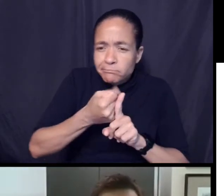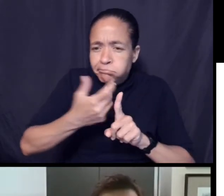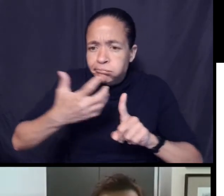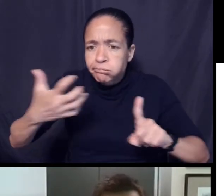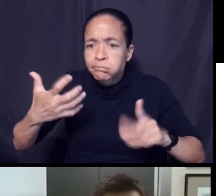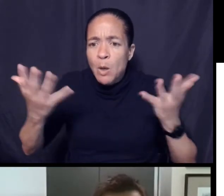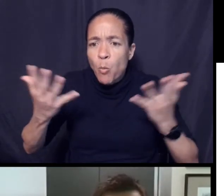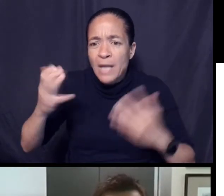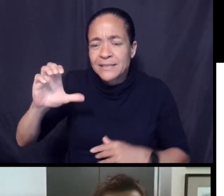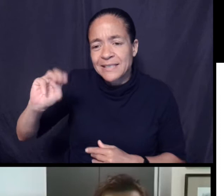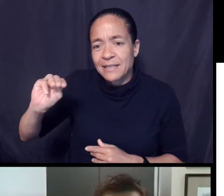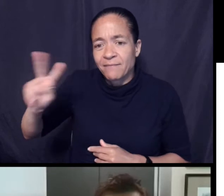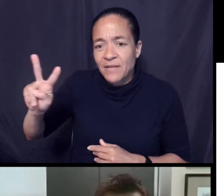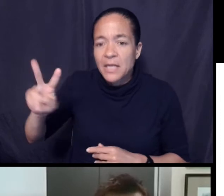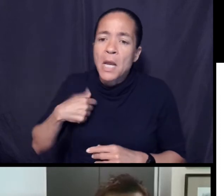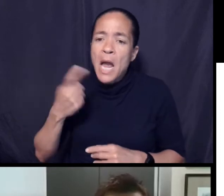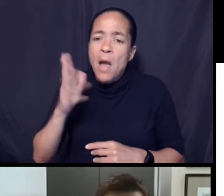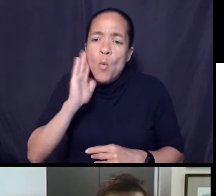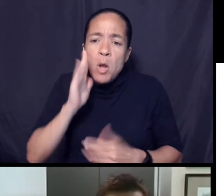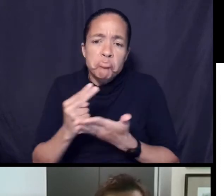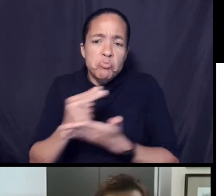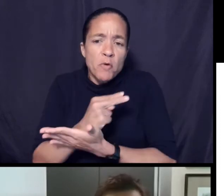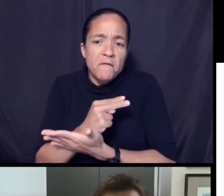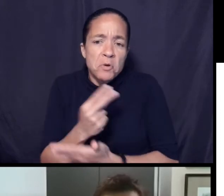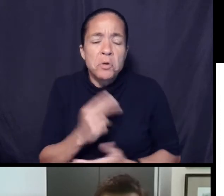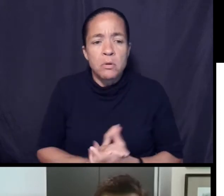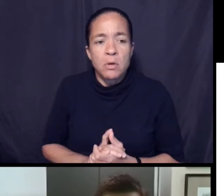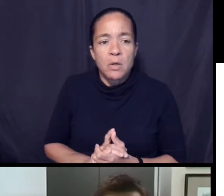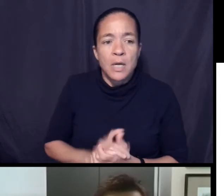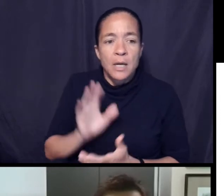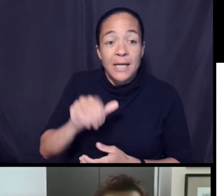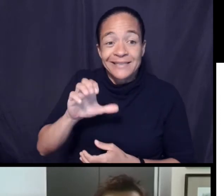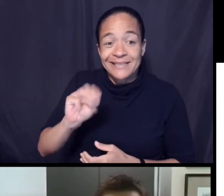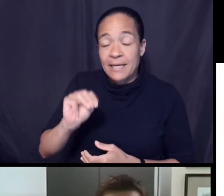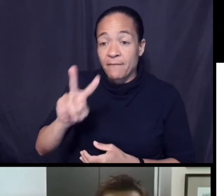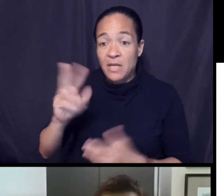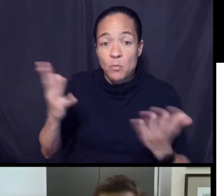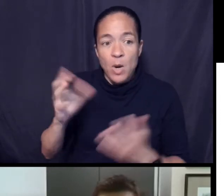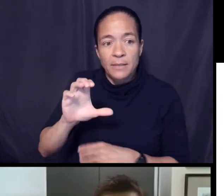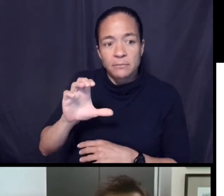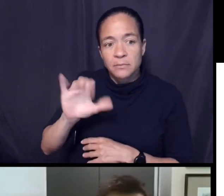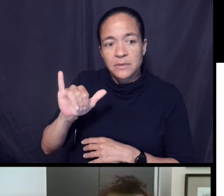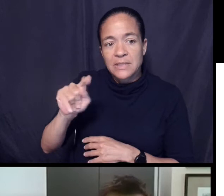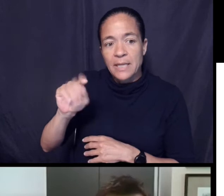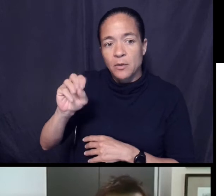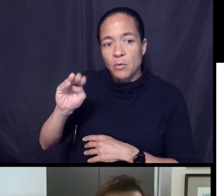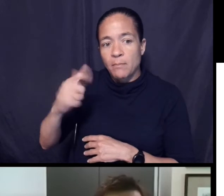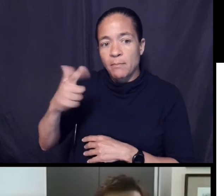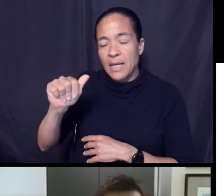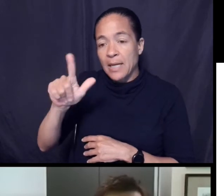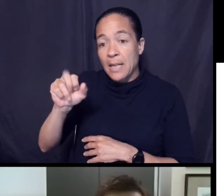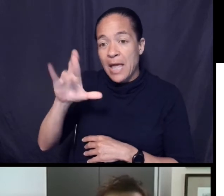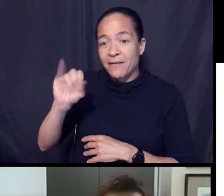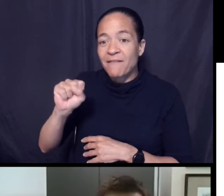detail. However, just to review, CMV is cytomegalovirus, a virus causing the common cold